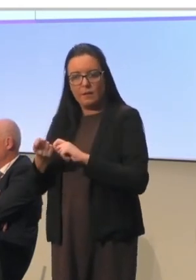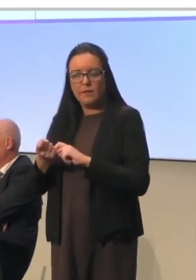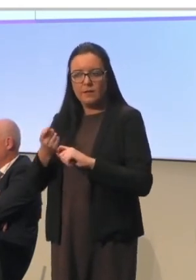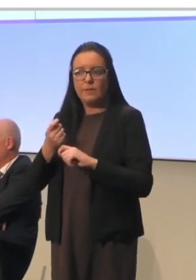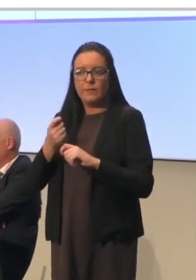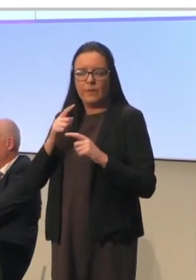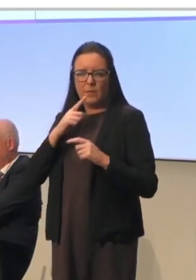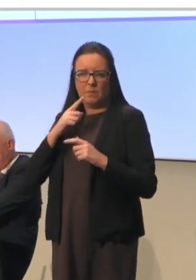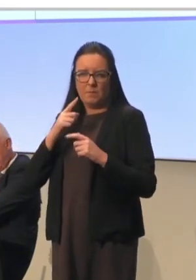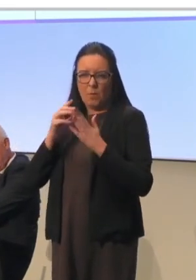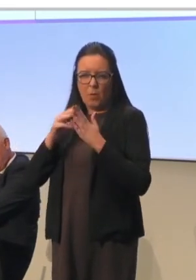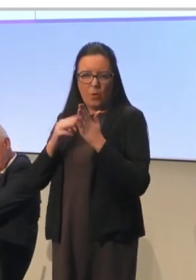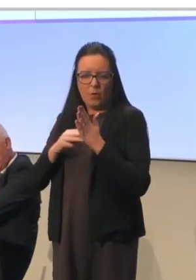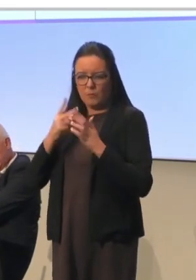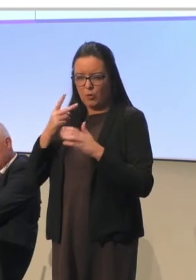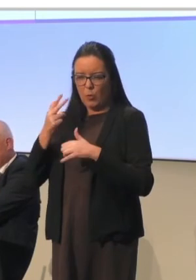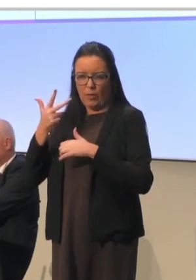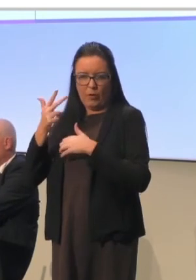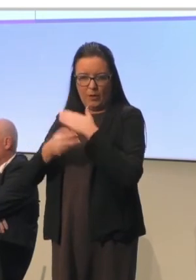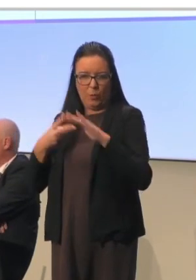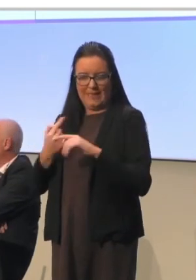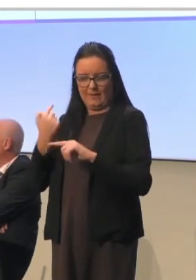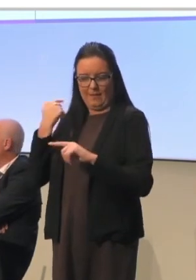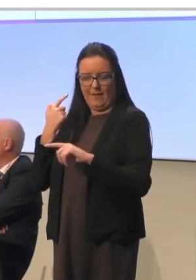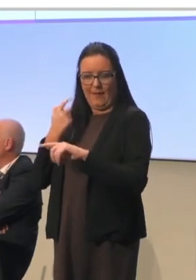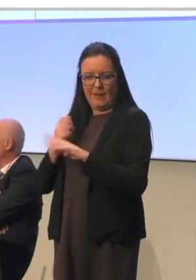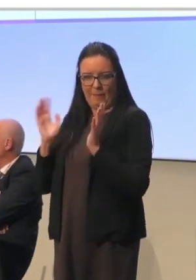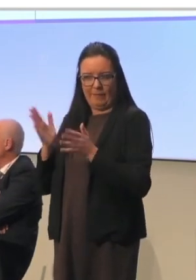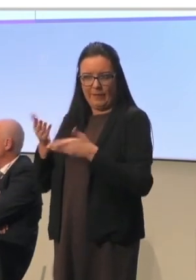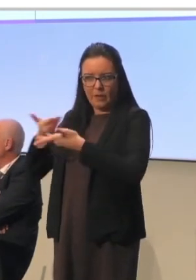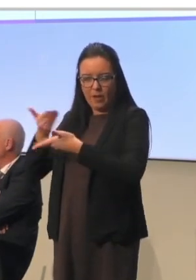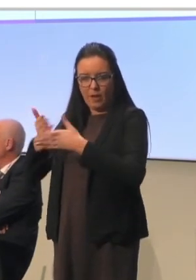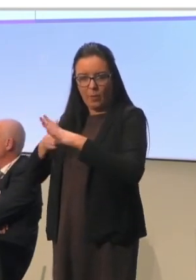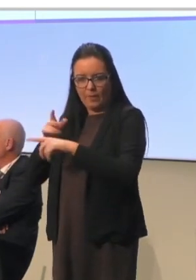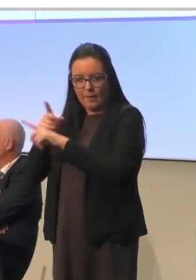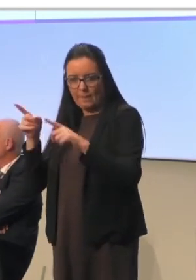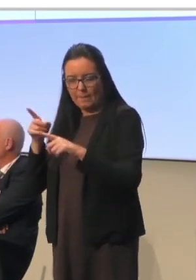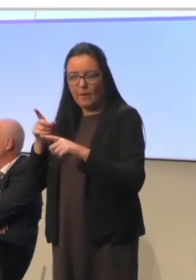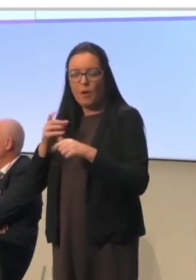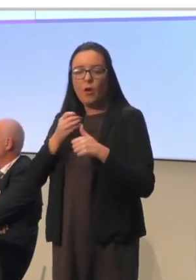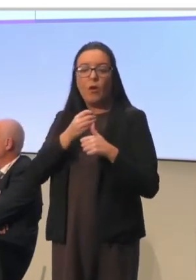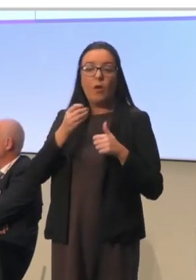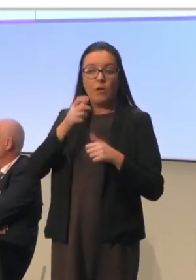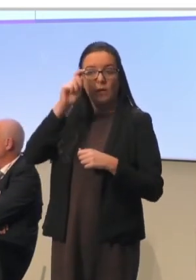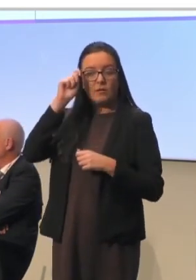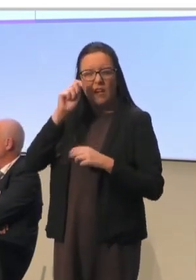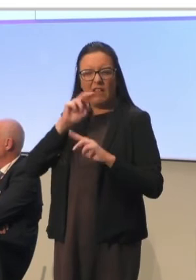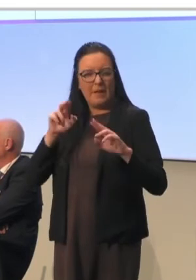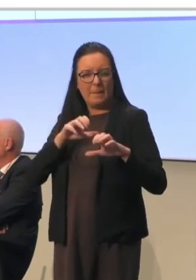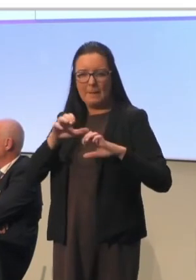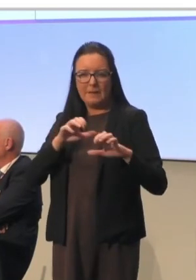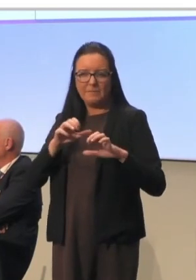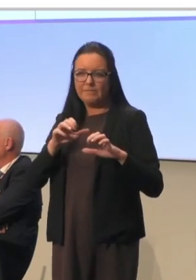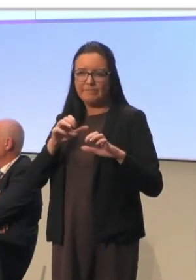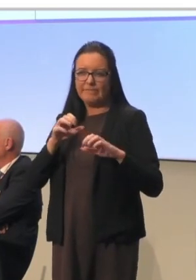programme 2-3 weeks when we spoke to them. But others, so there was a bit of a binary, others felt that not all placements were ideal, and funding